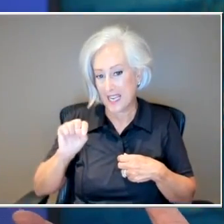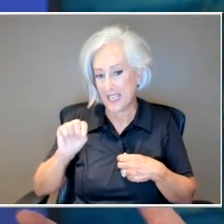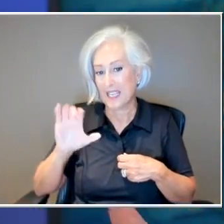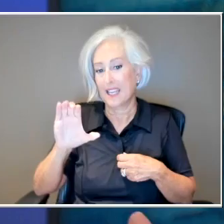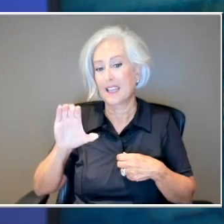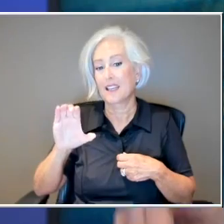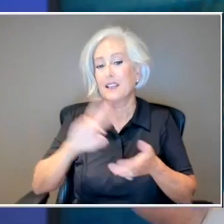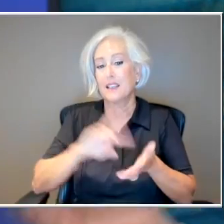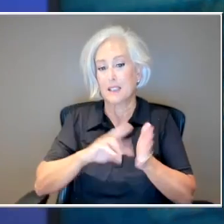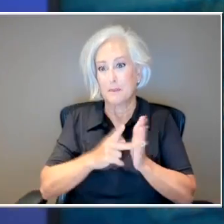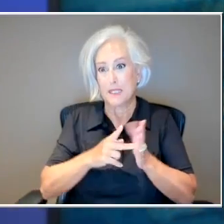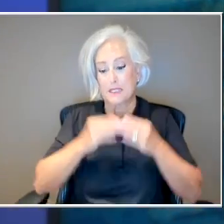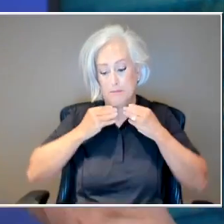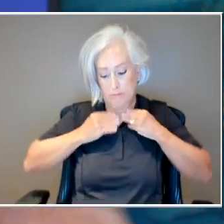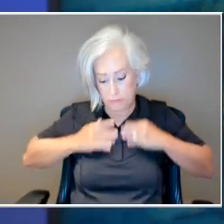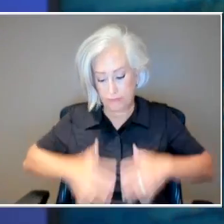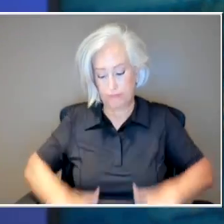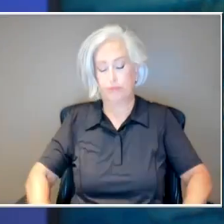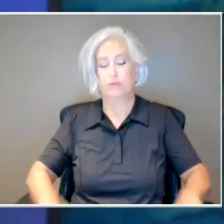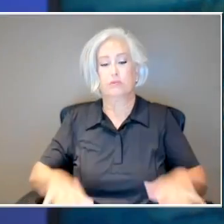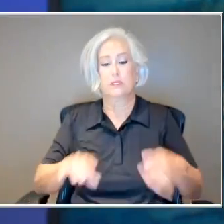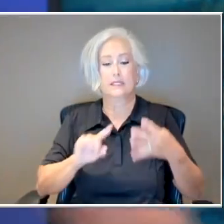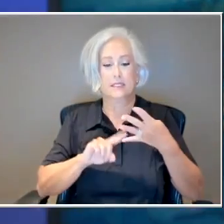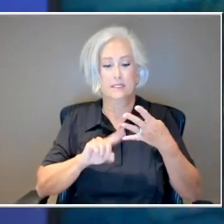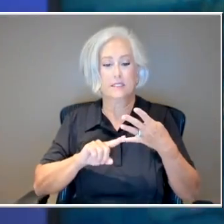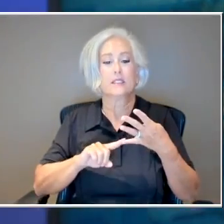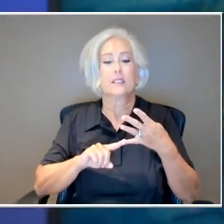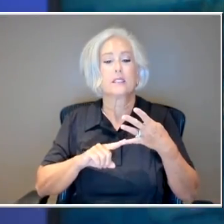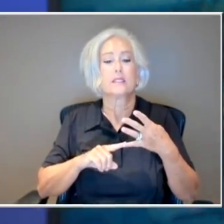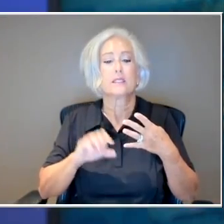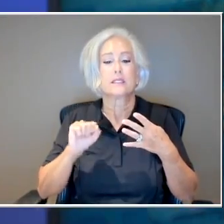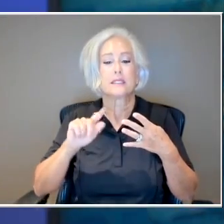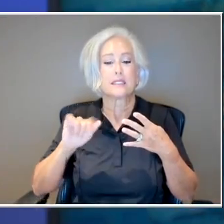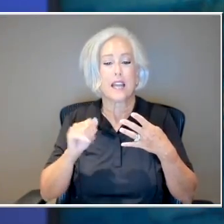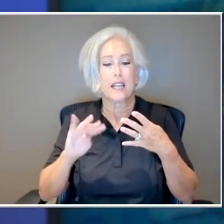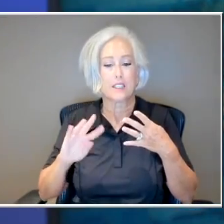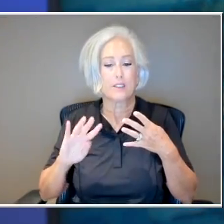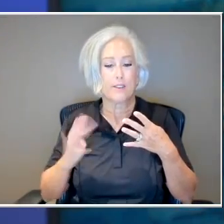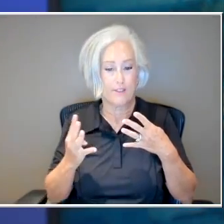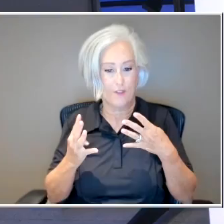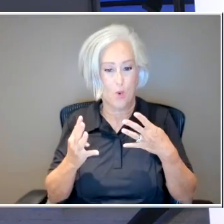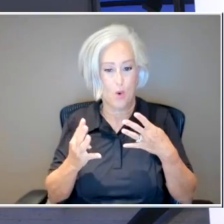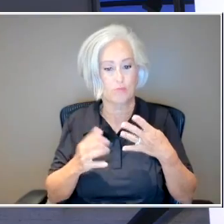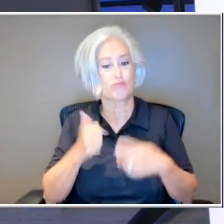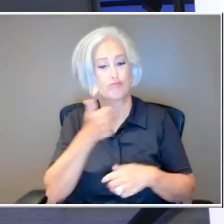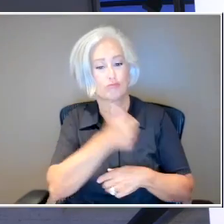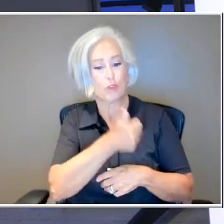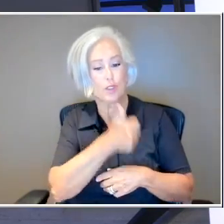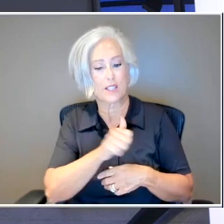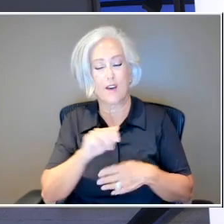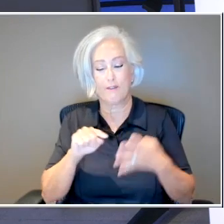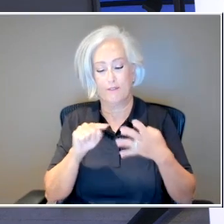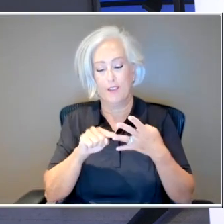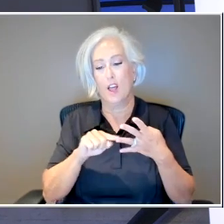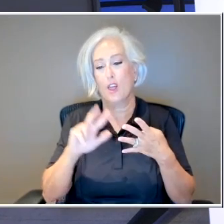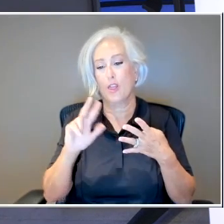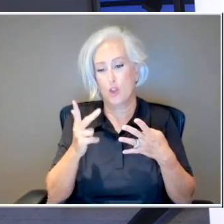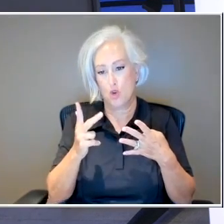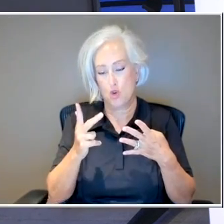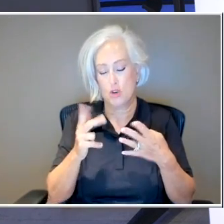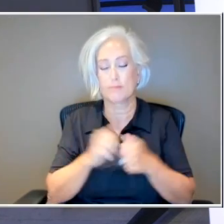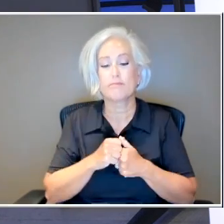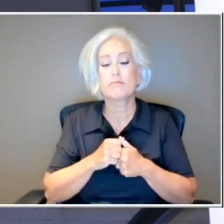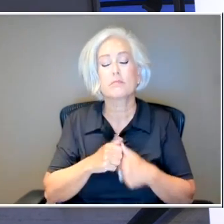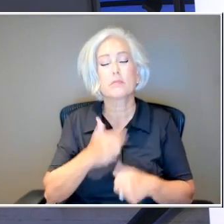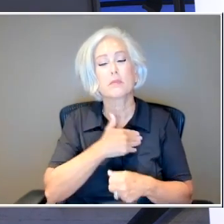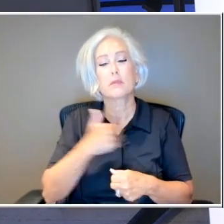usually stage 4. So in your case, you were stage 3. Yeah. Yeah. Like with breast cancer, where there's many types.